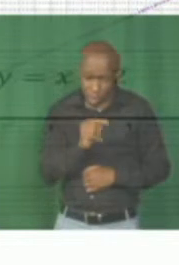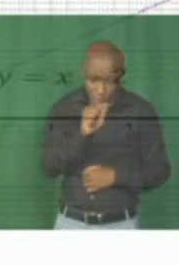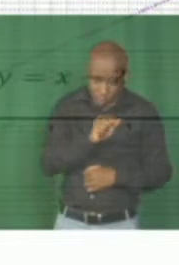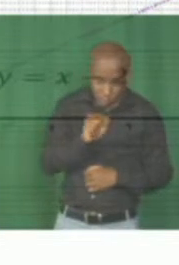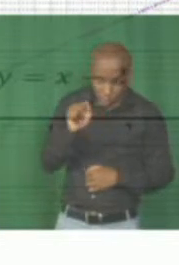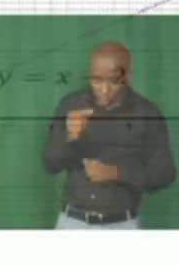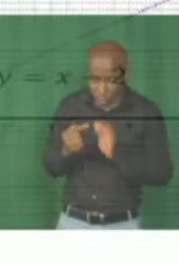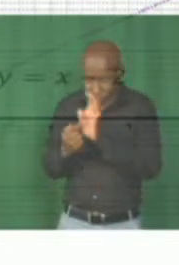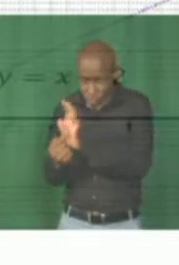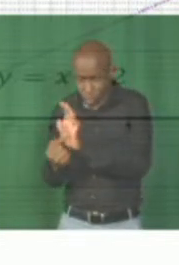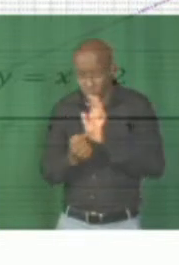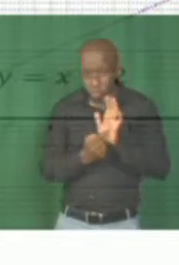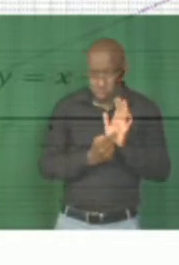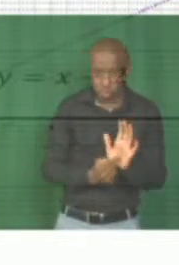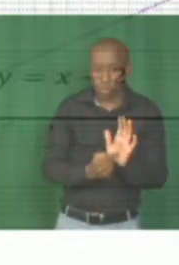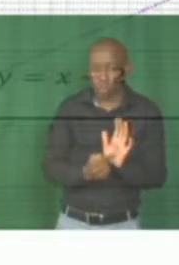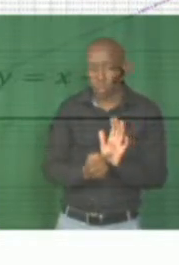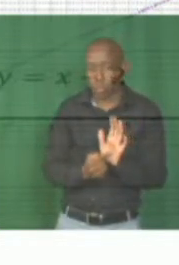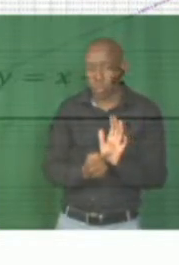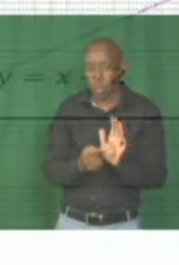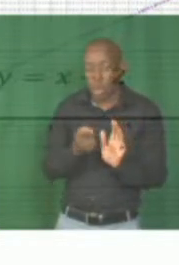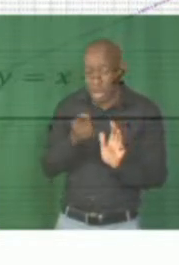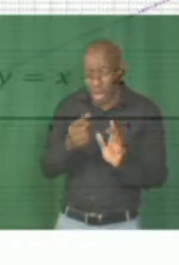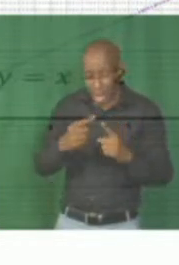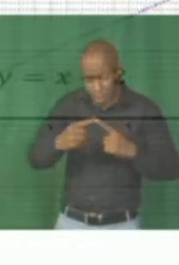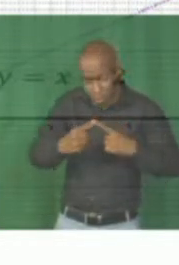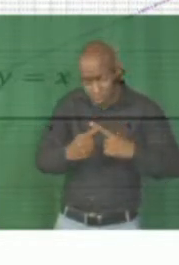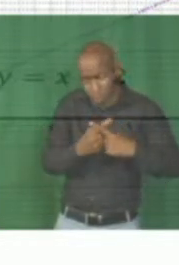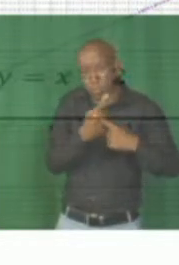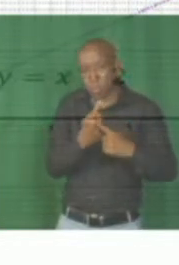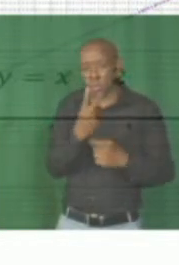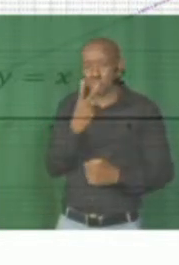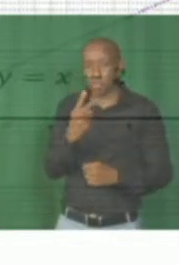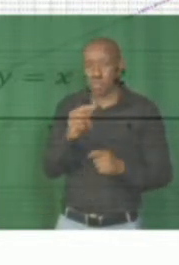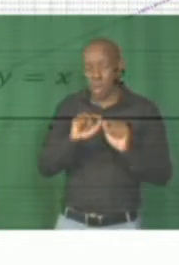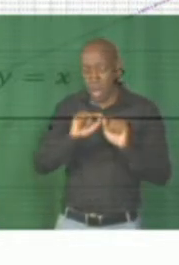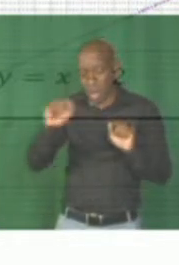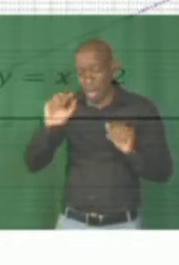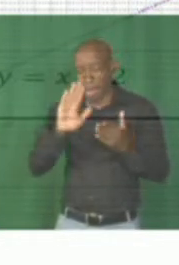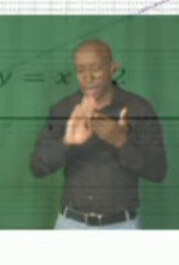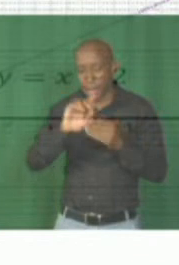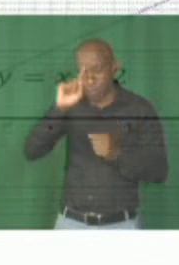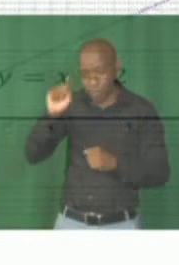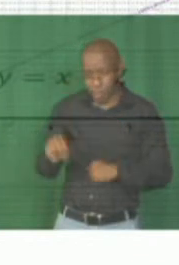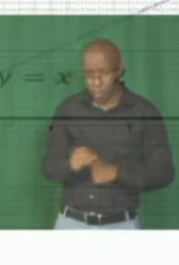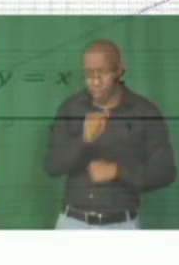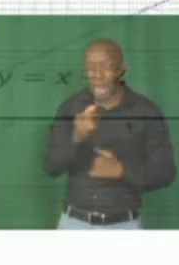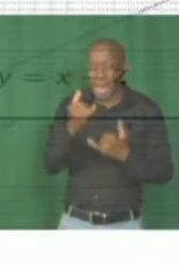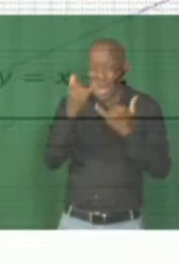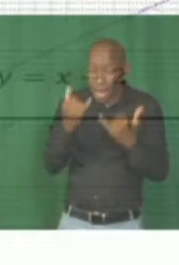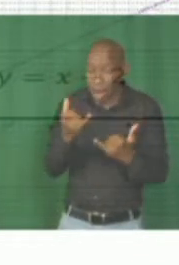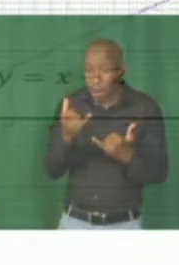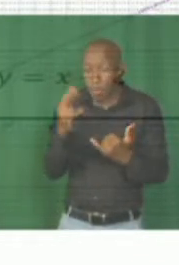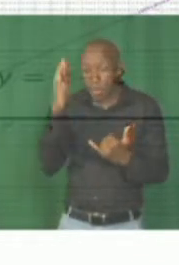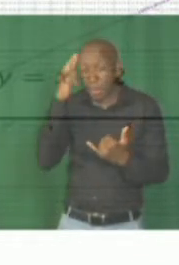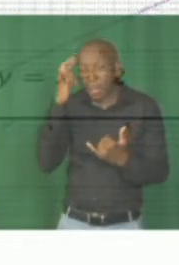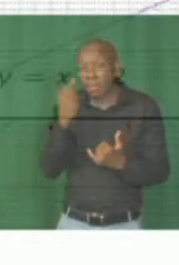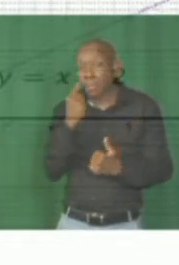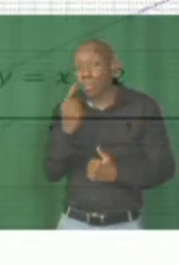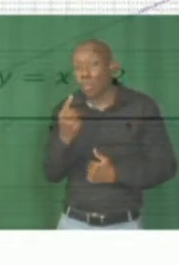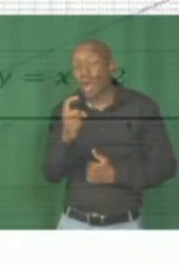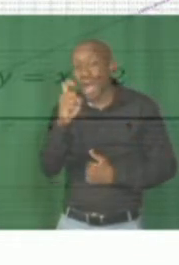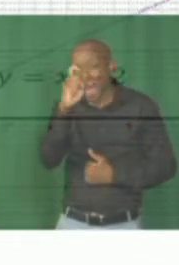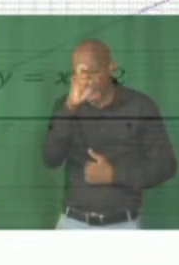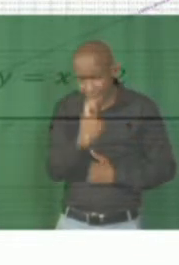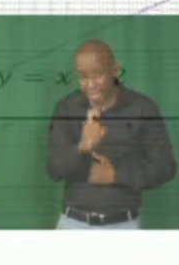that where the 2 graphs are intersecting. Now you read now the x coordinate of that. At this point